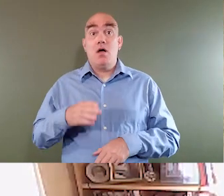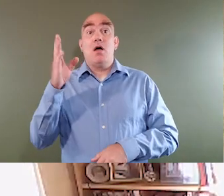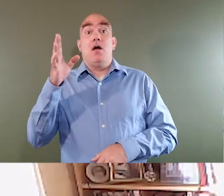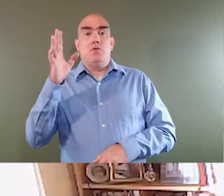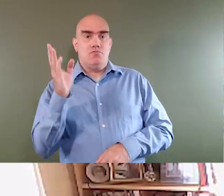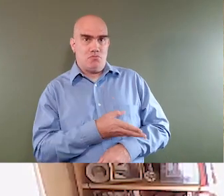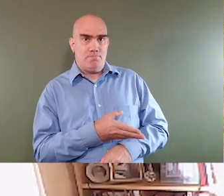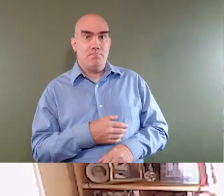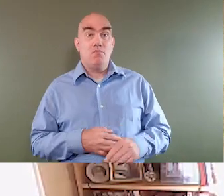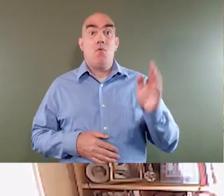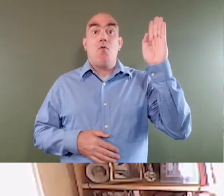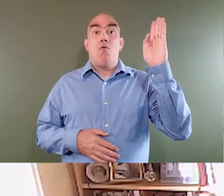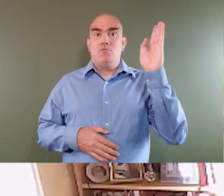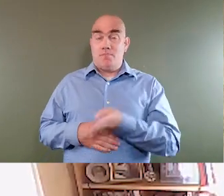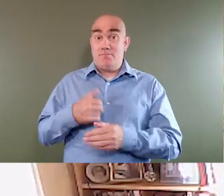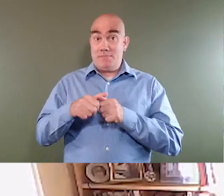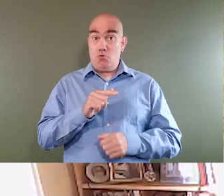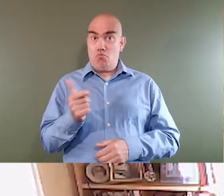Alternating from side to side.